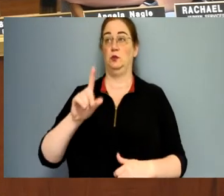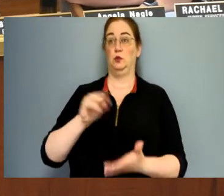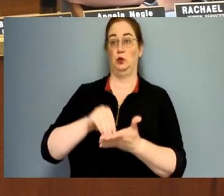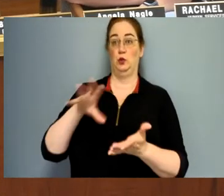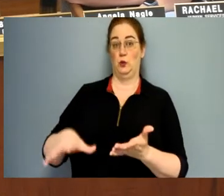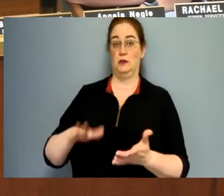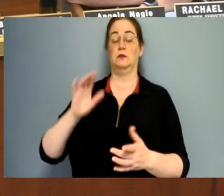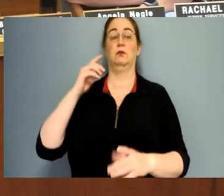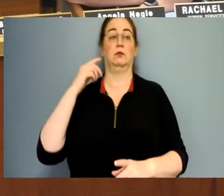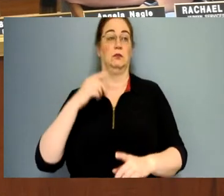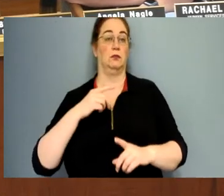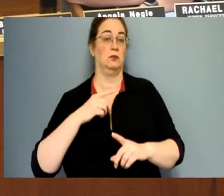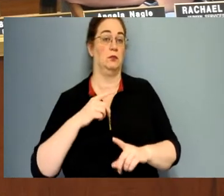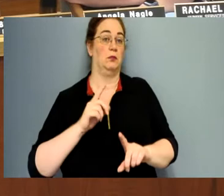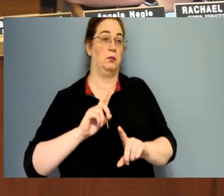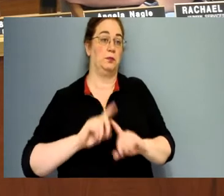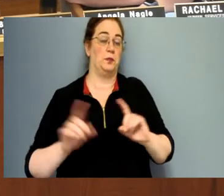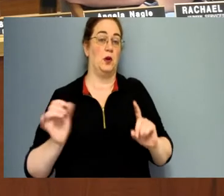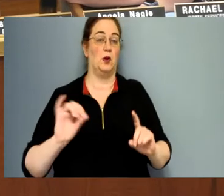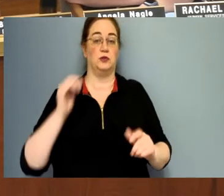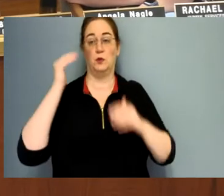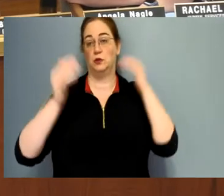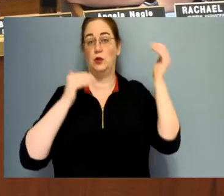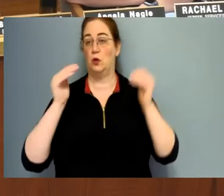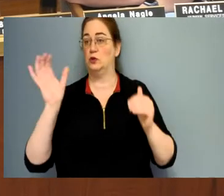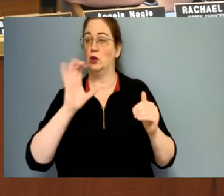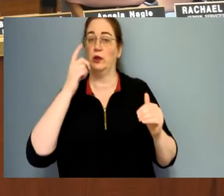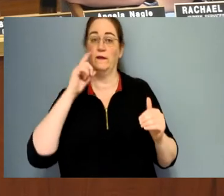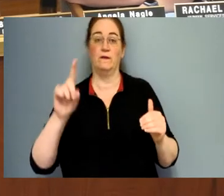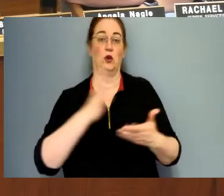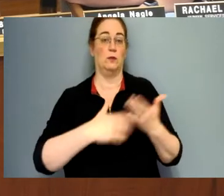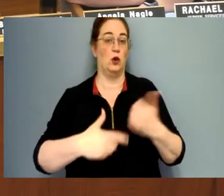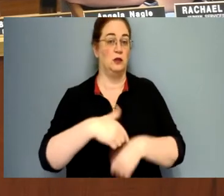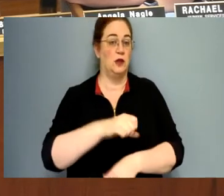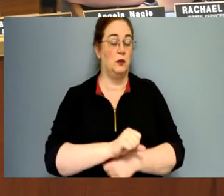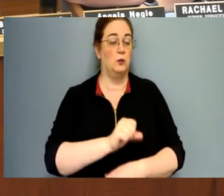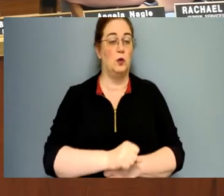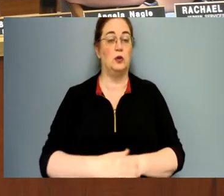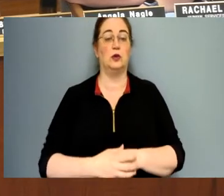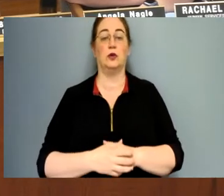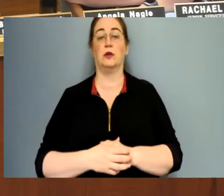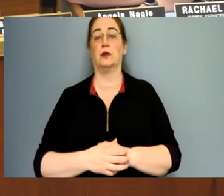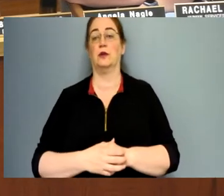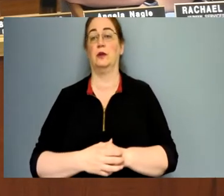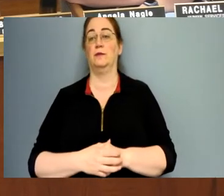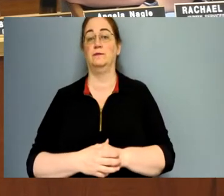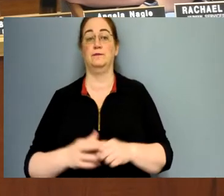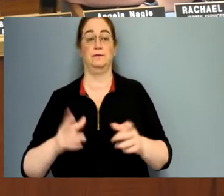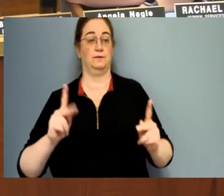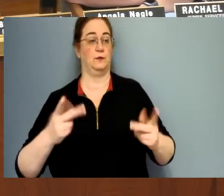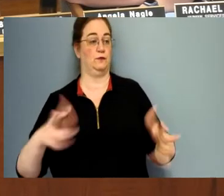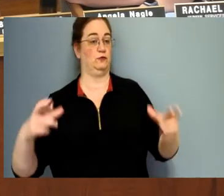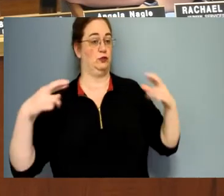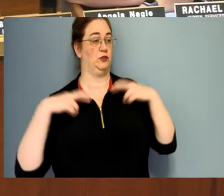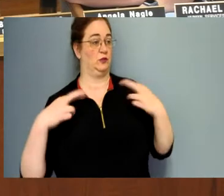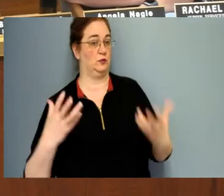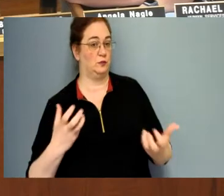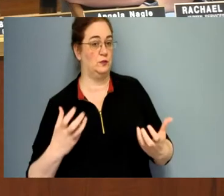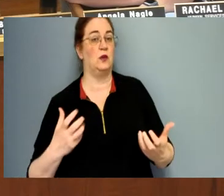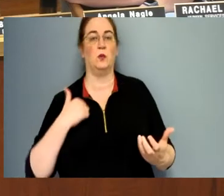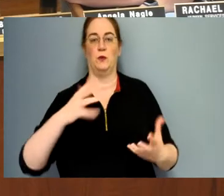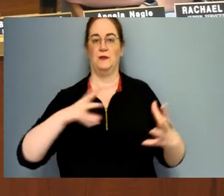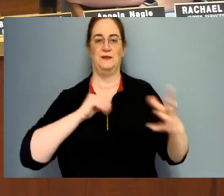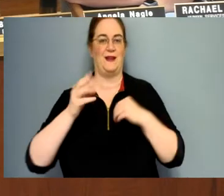students, but adults looking for part-time work, retirees. We will